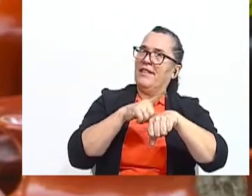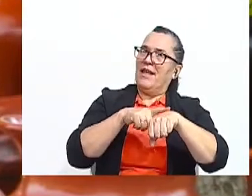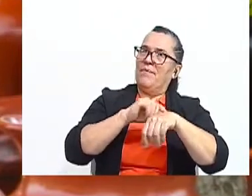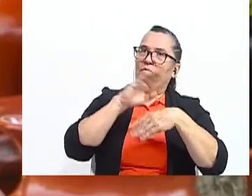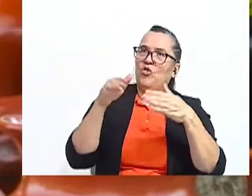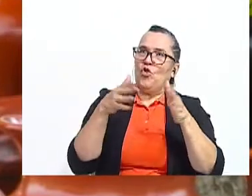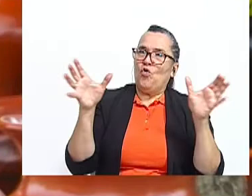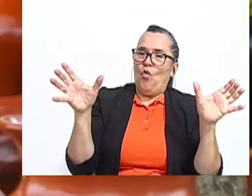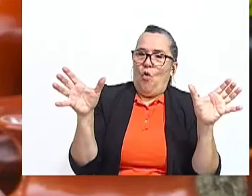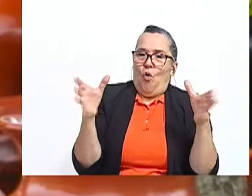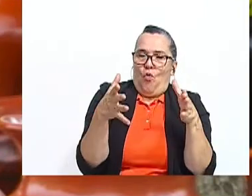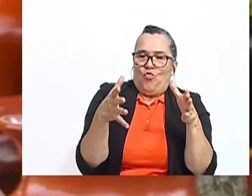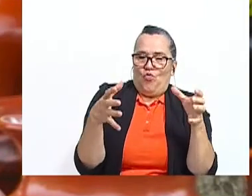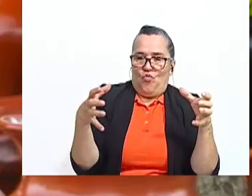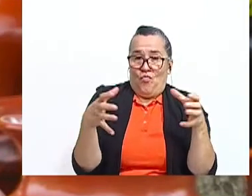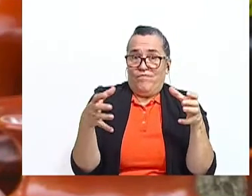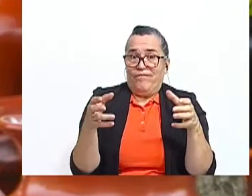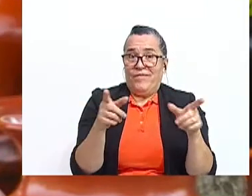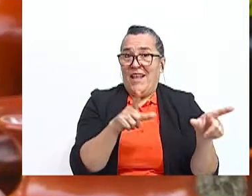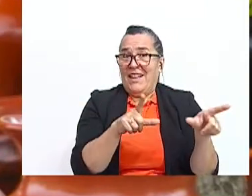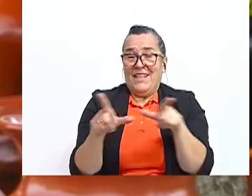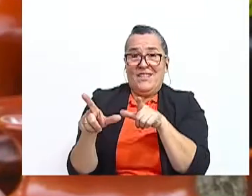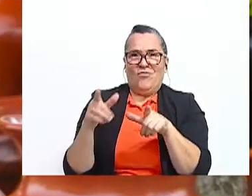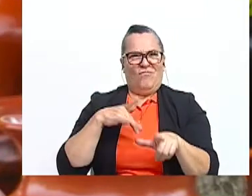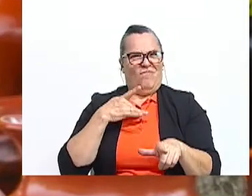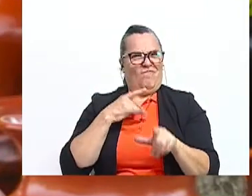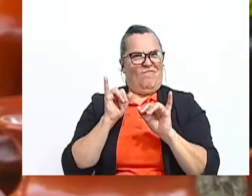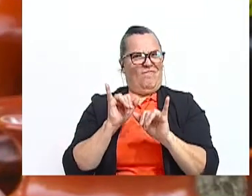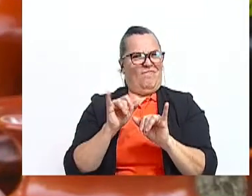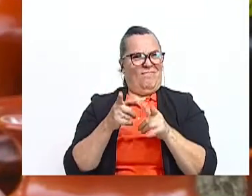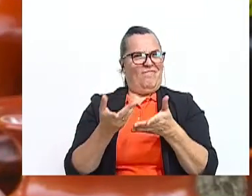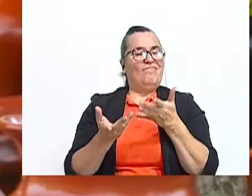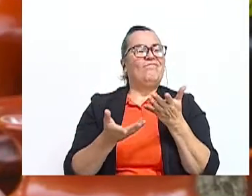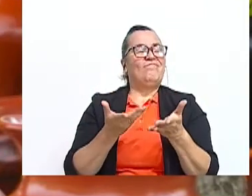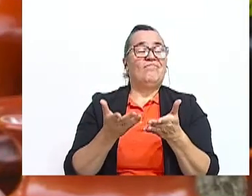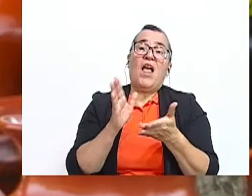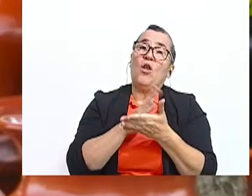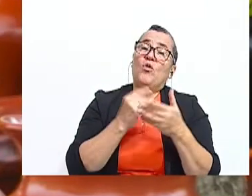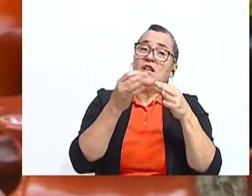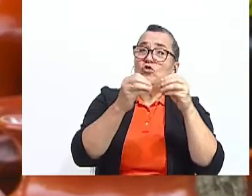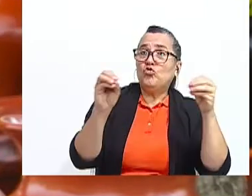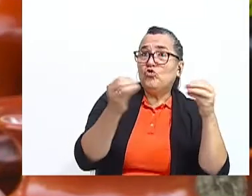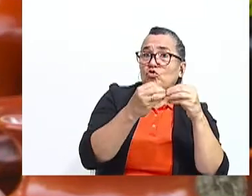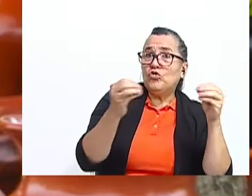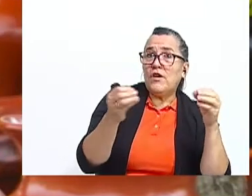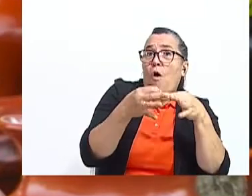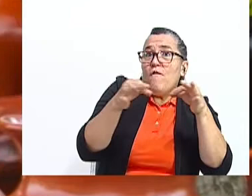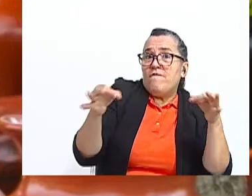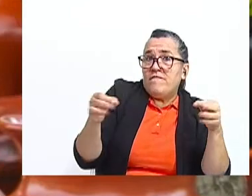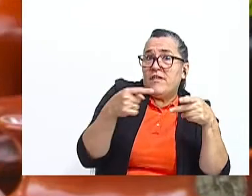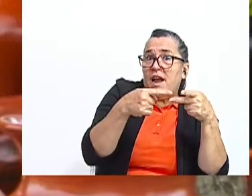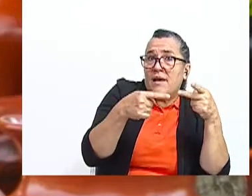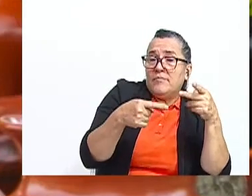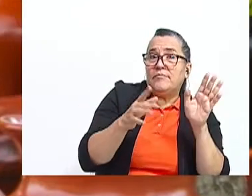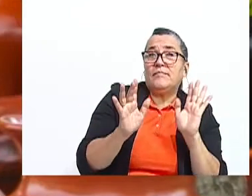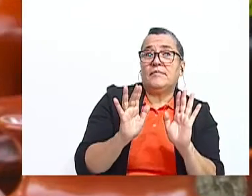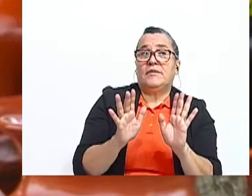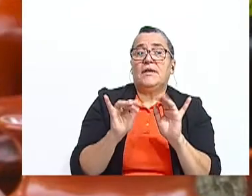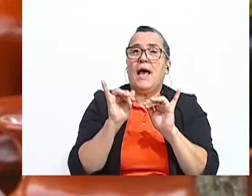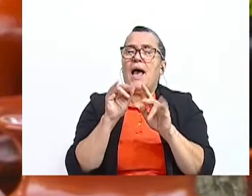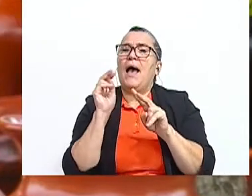everything together. Are you ready? How do you feel about that? Well, some sentence frames that are here